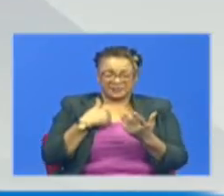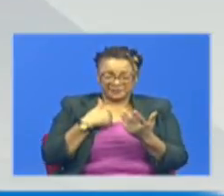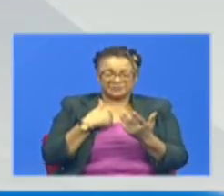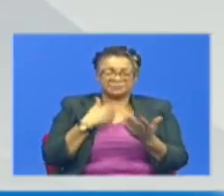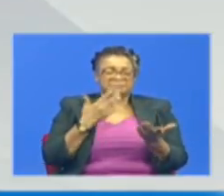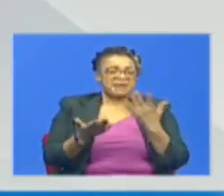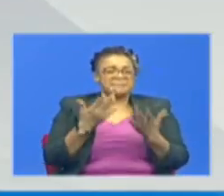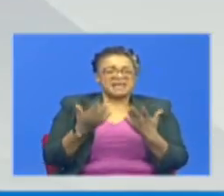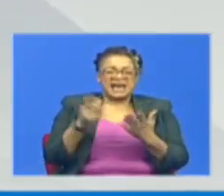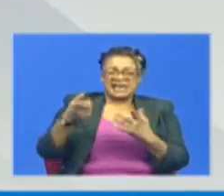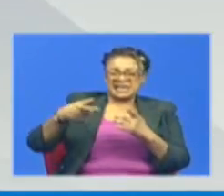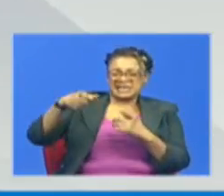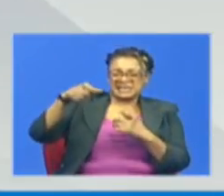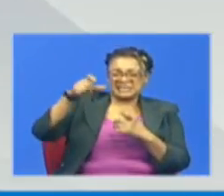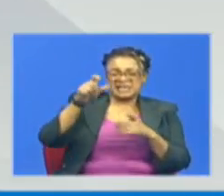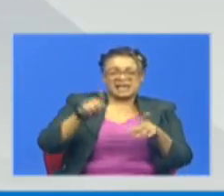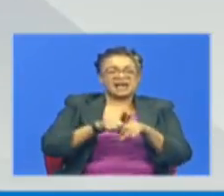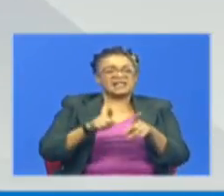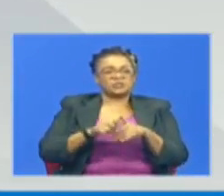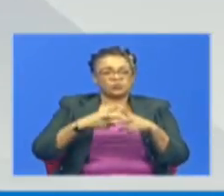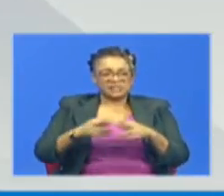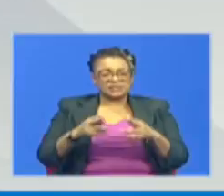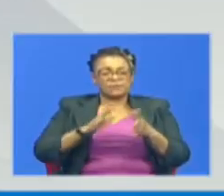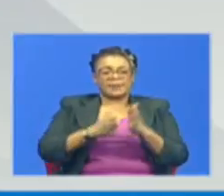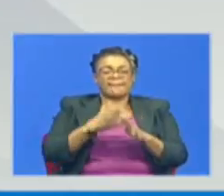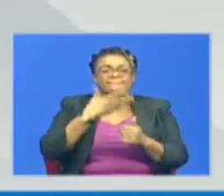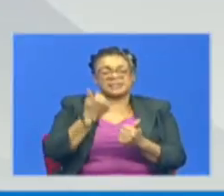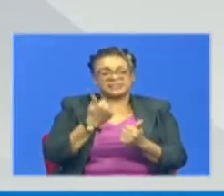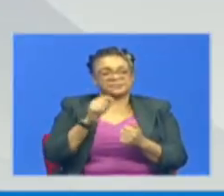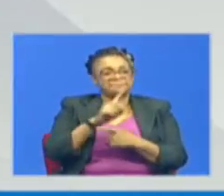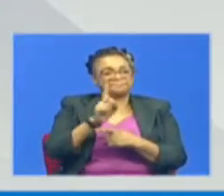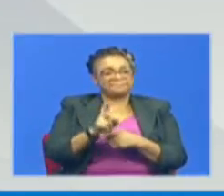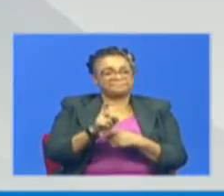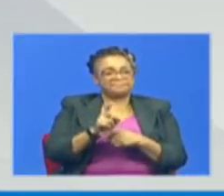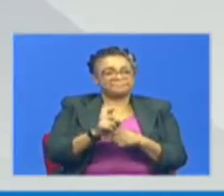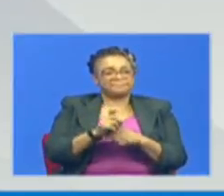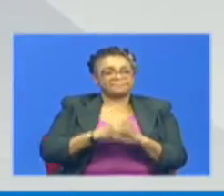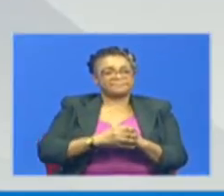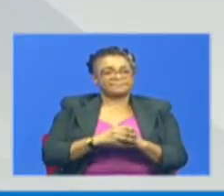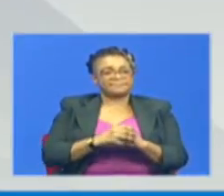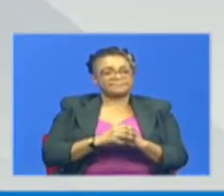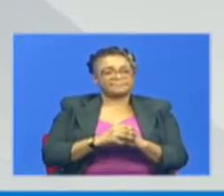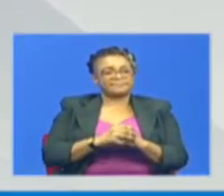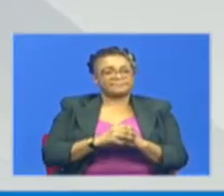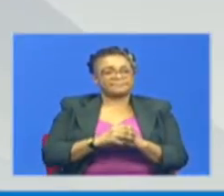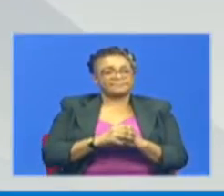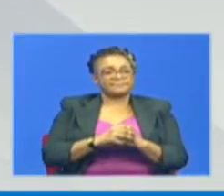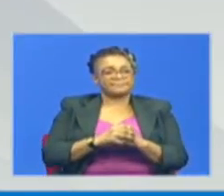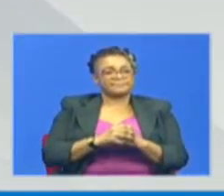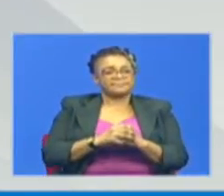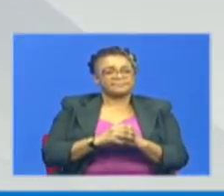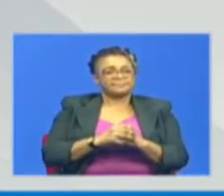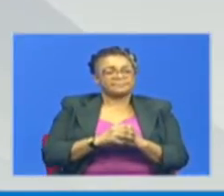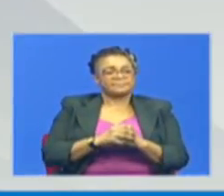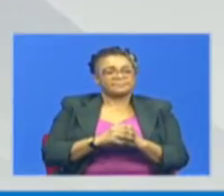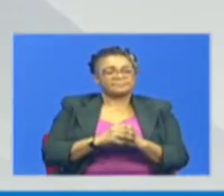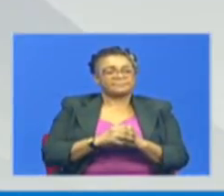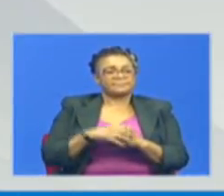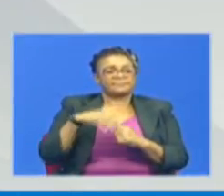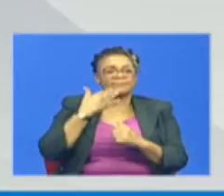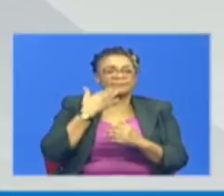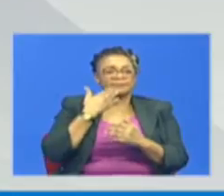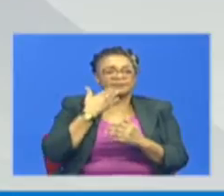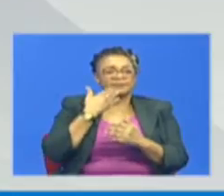we start seeing things looking like they will get better? Well, thank you very much. Thank you very much,